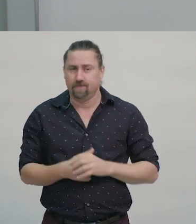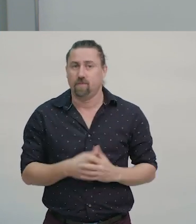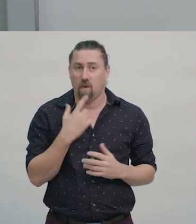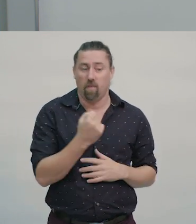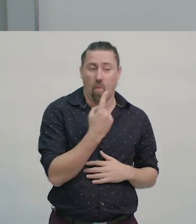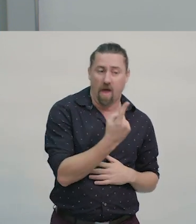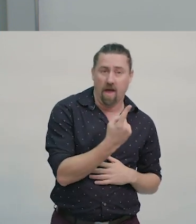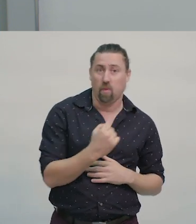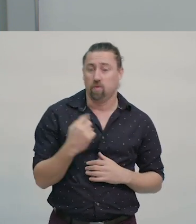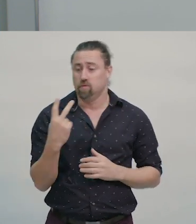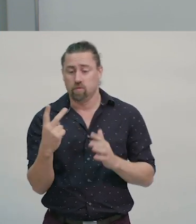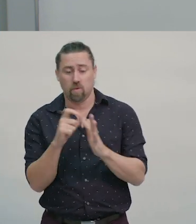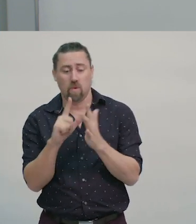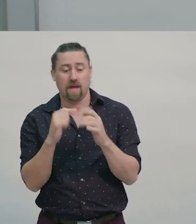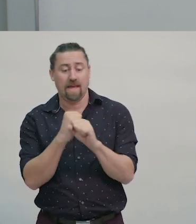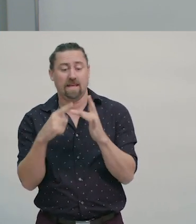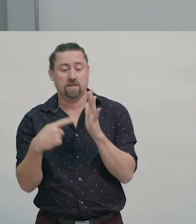1 and 2-digit numbers.